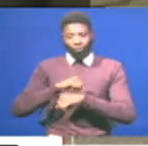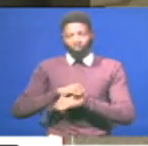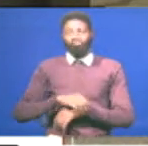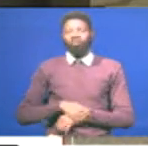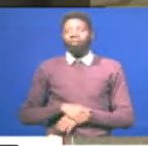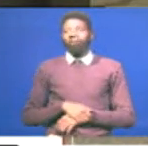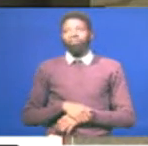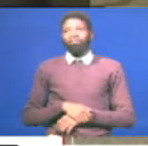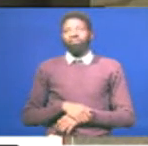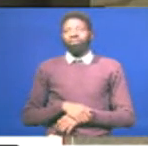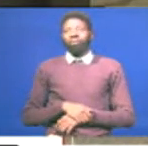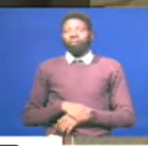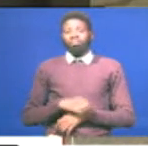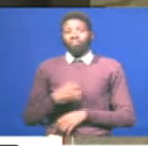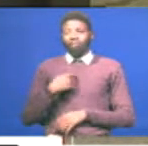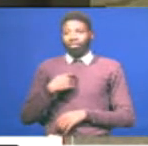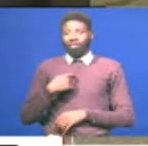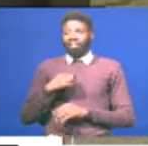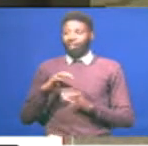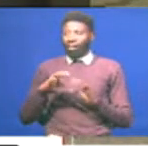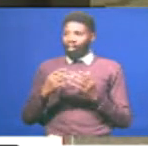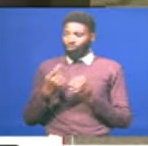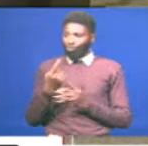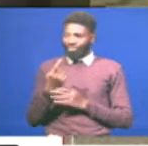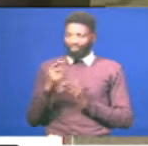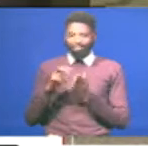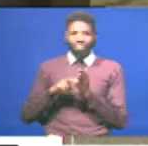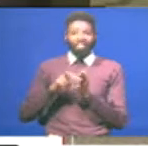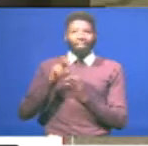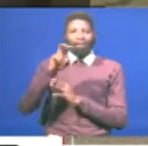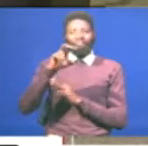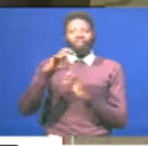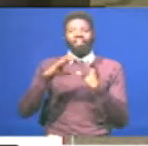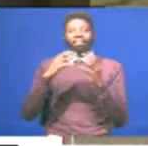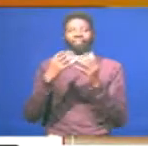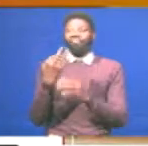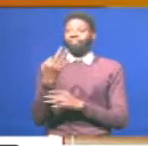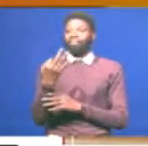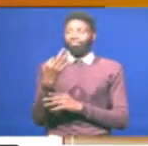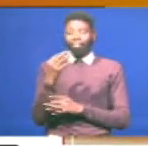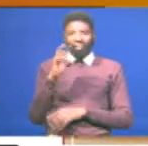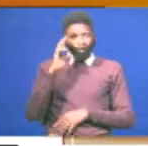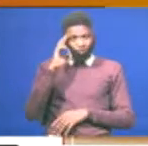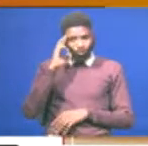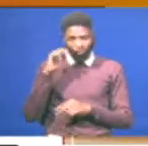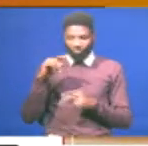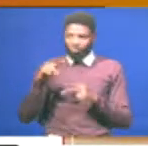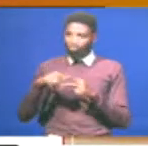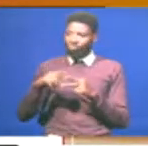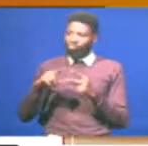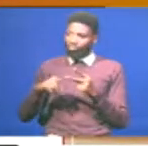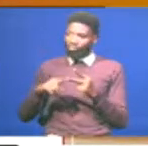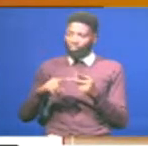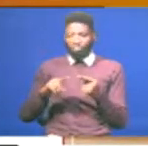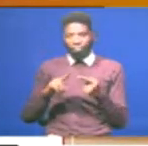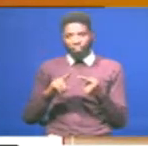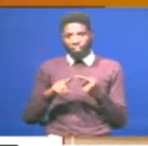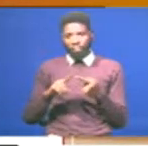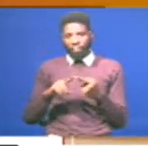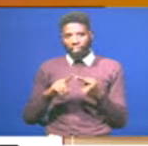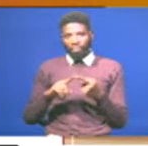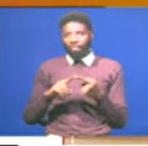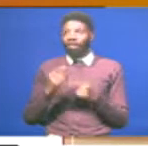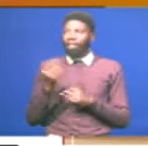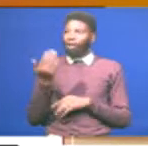jumping from standard 1 to standard 3 for two reasons. One, in our